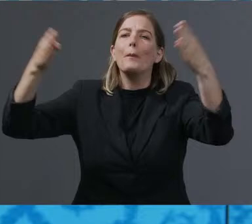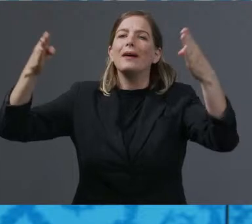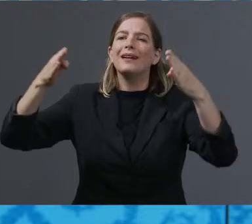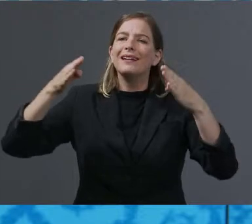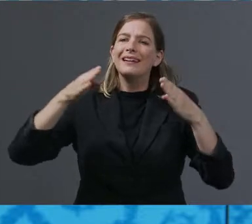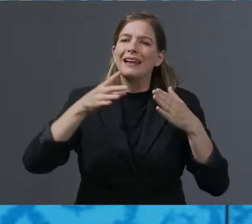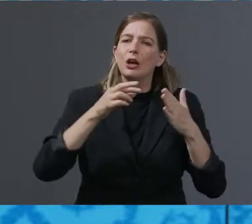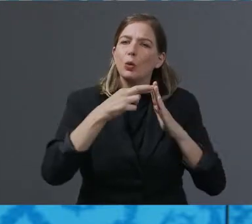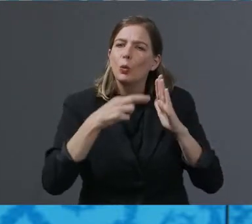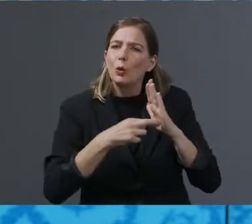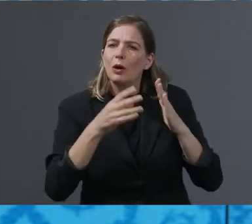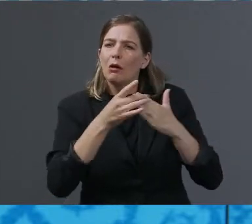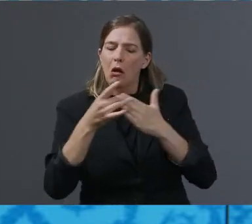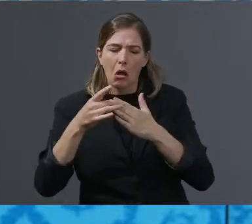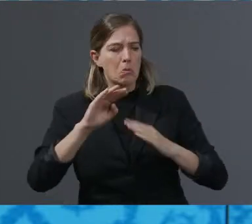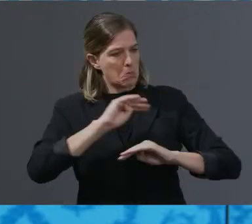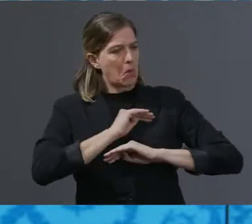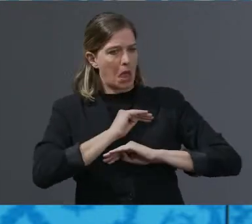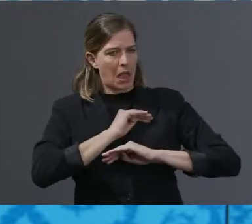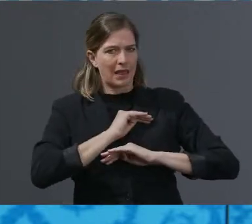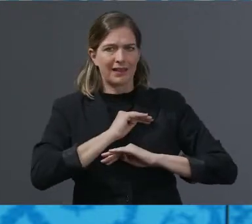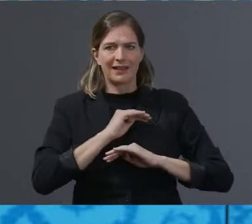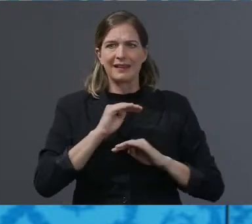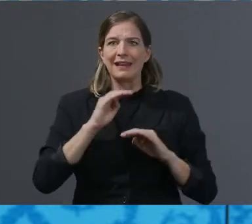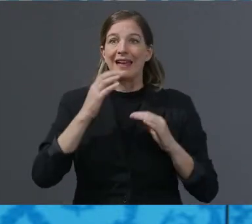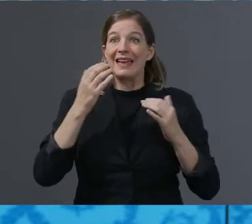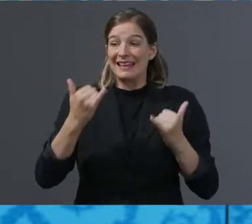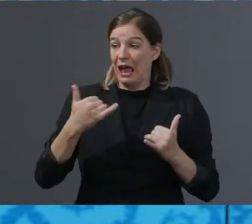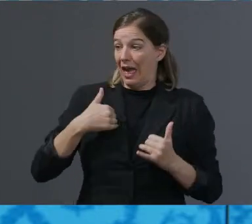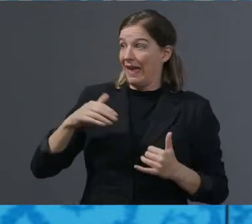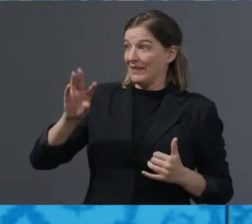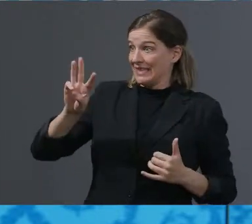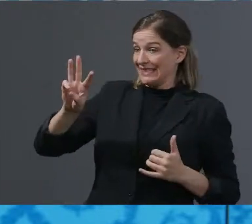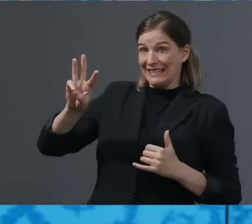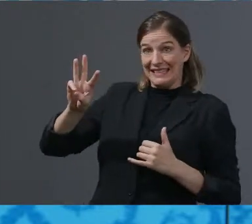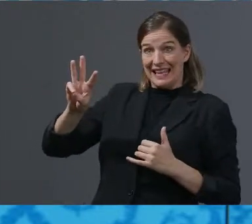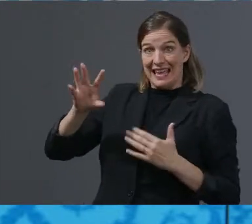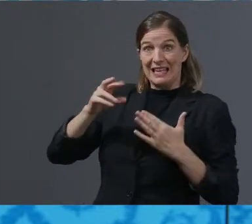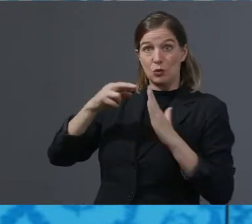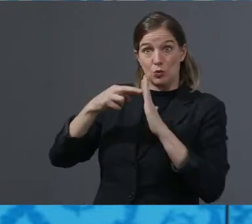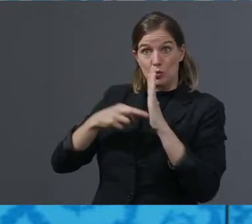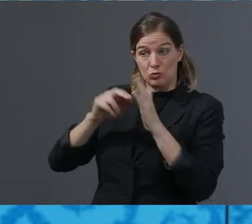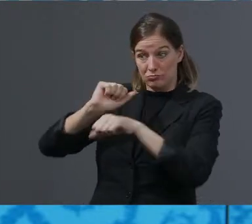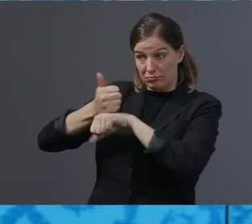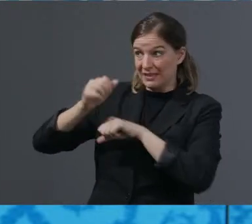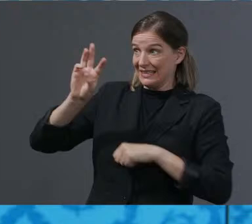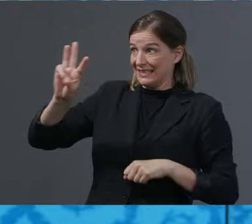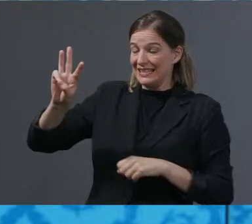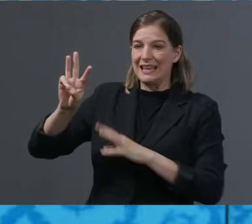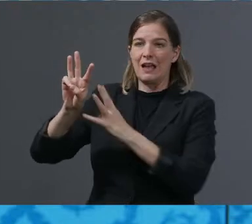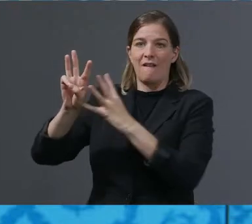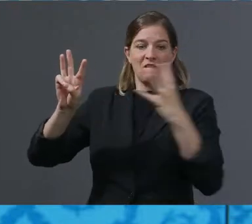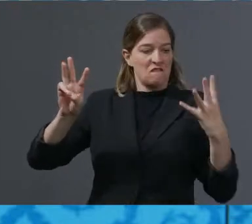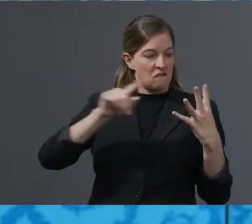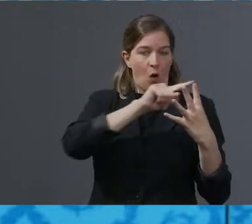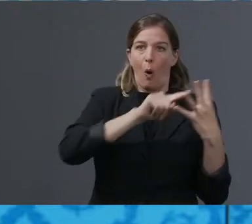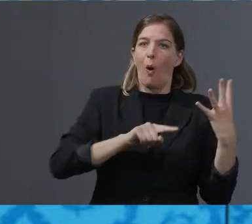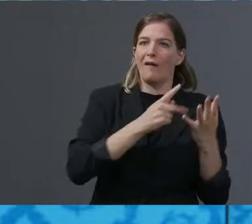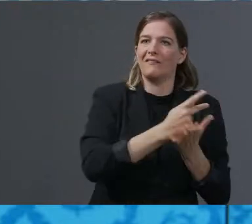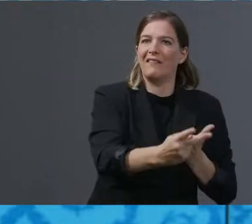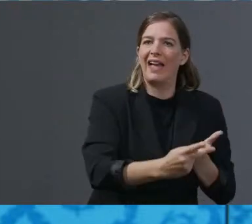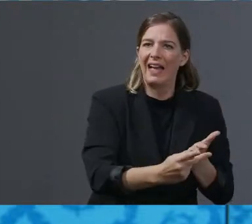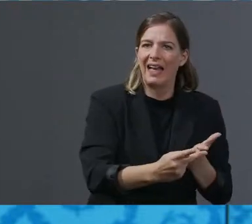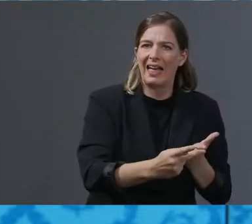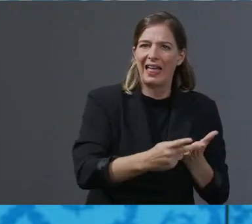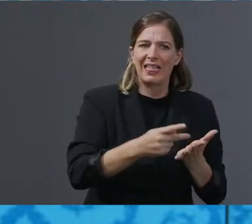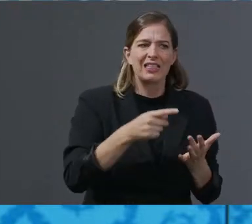out of the 6 as we stand here today. That seems to be I hate to say it, but you're the man who made the call.